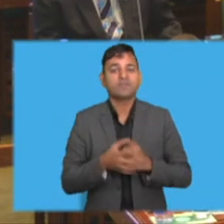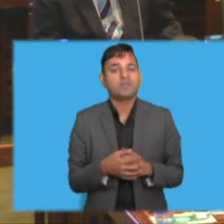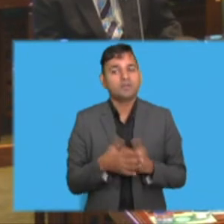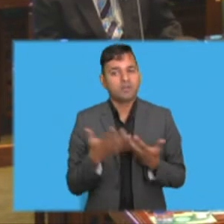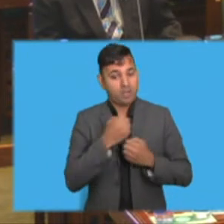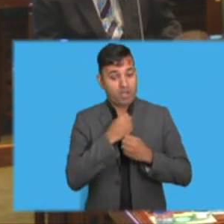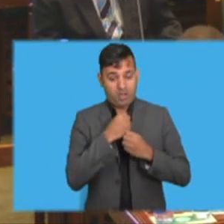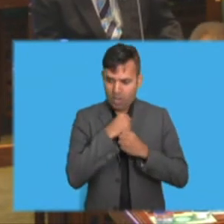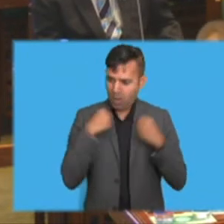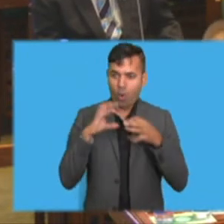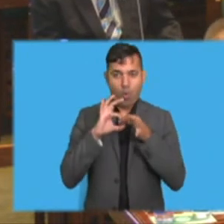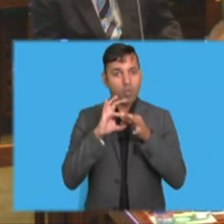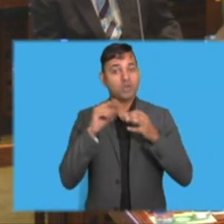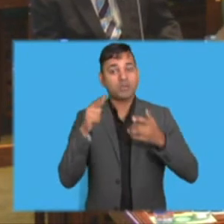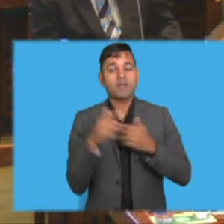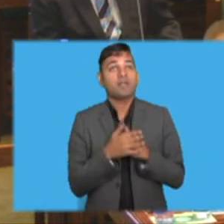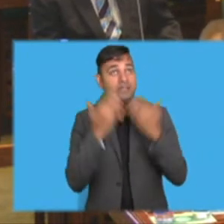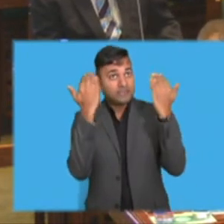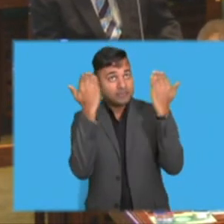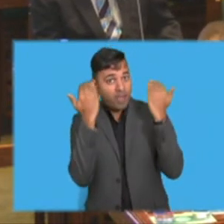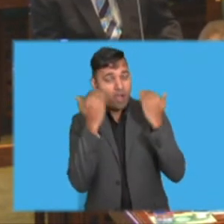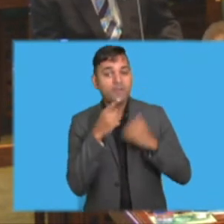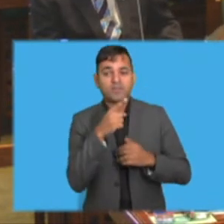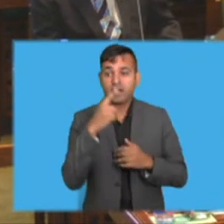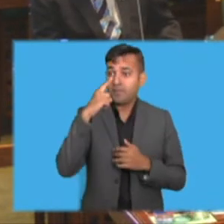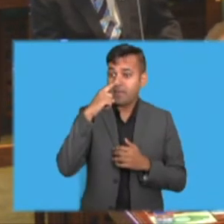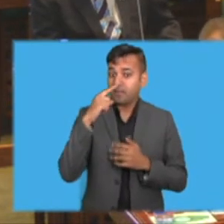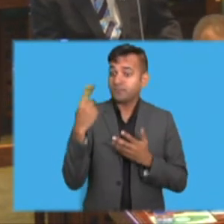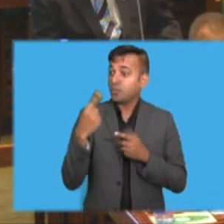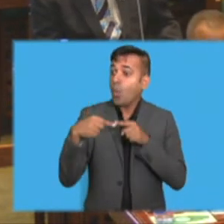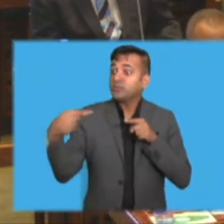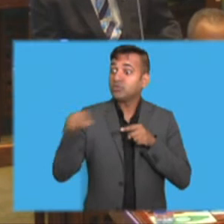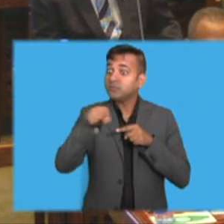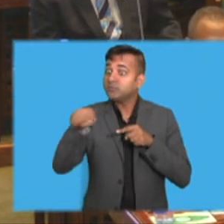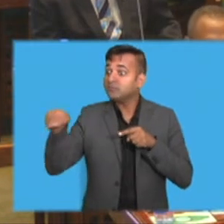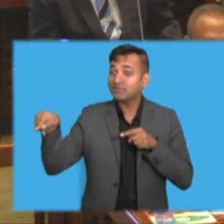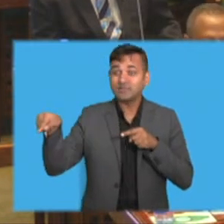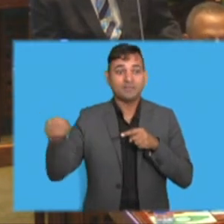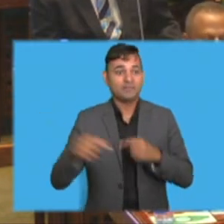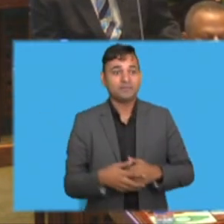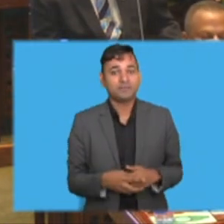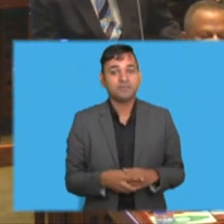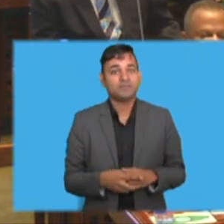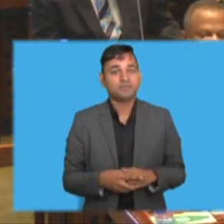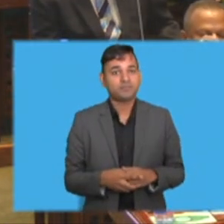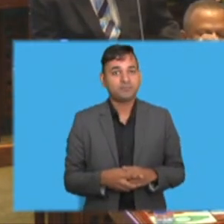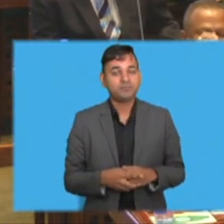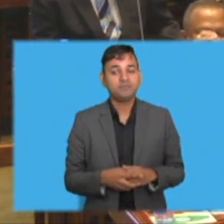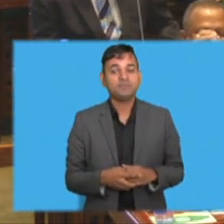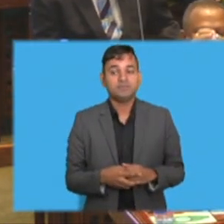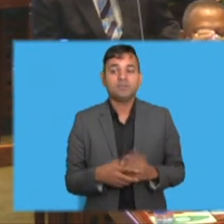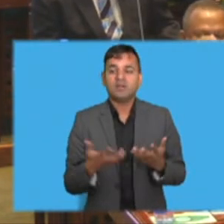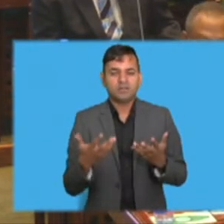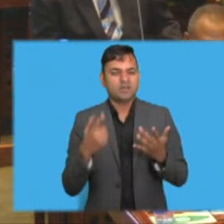those on that side of the House, this side of the House, and unlike past governments in Fiji,